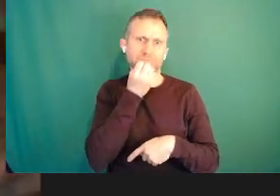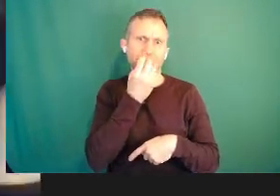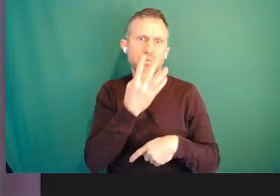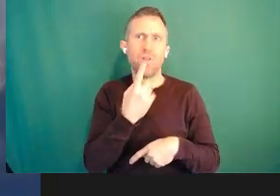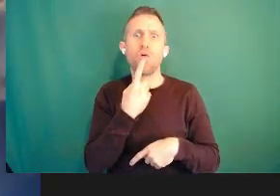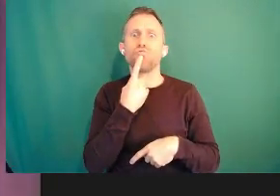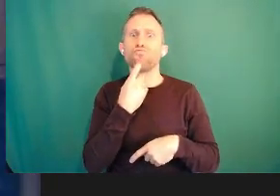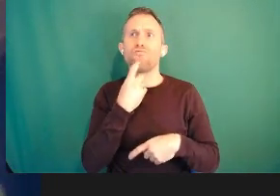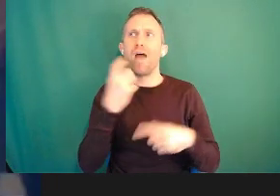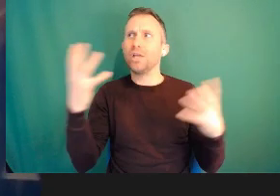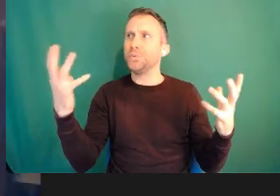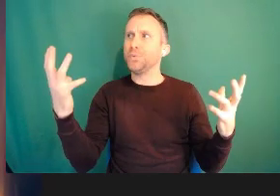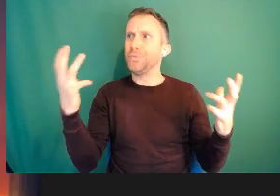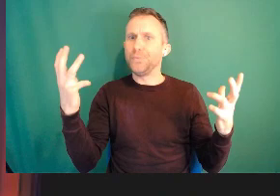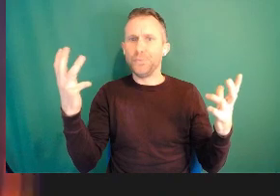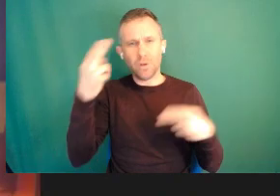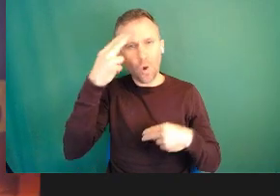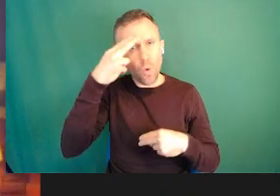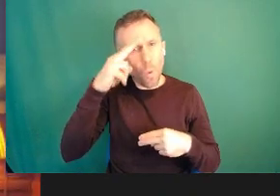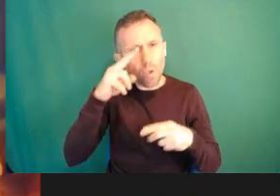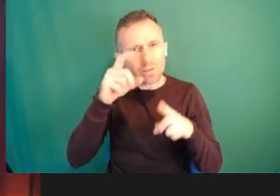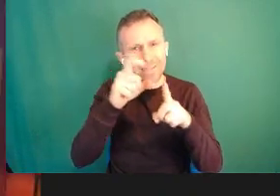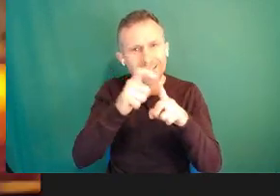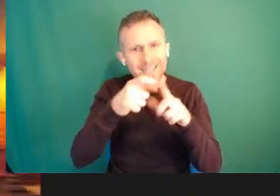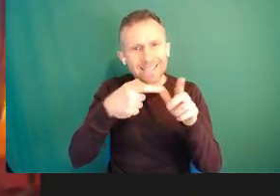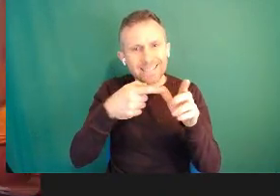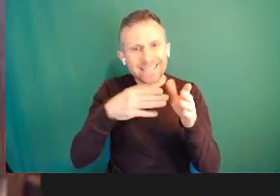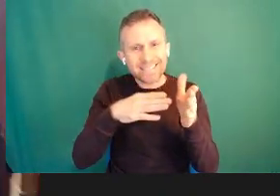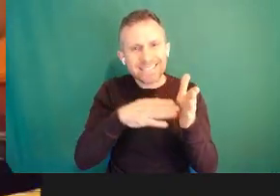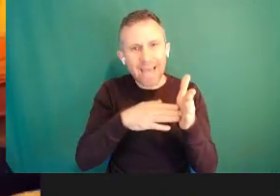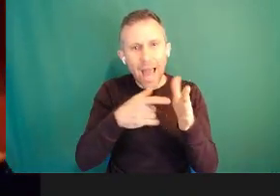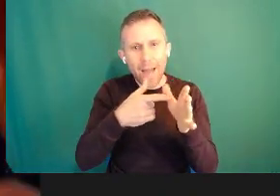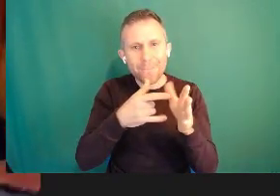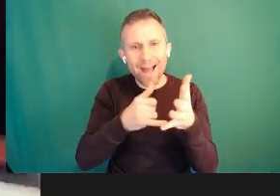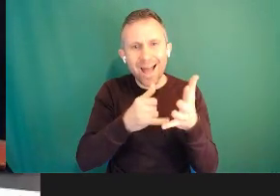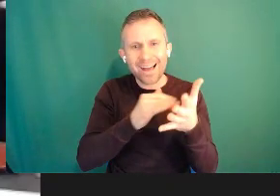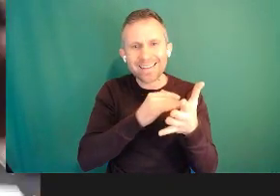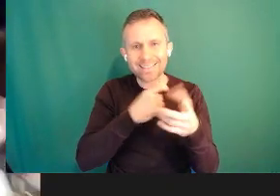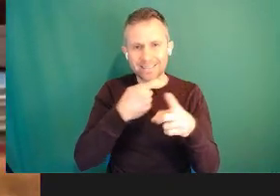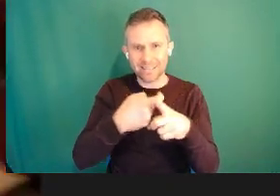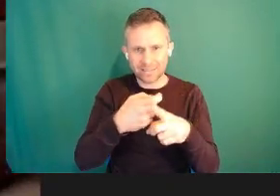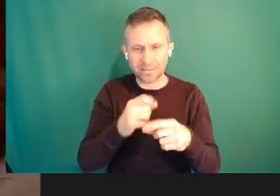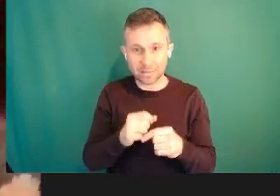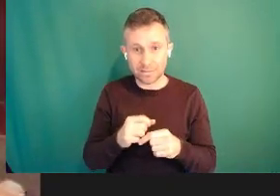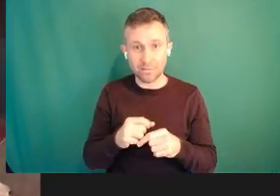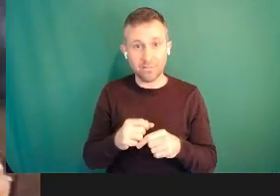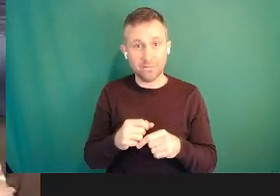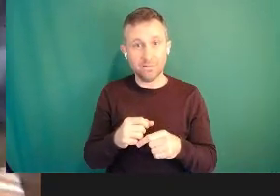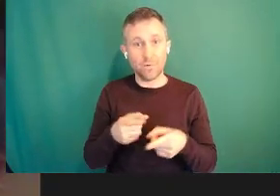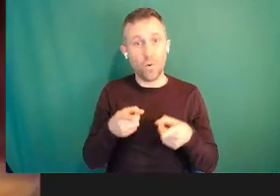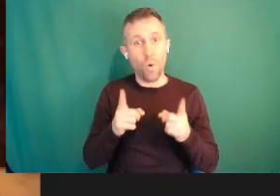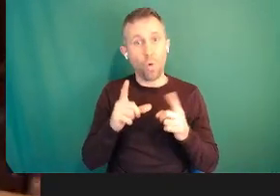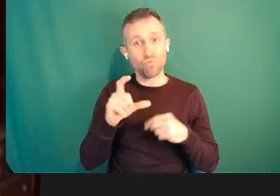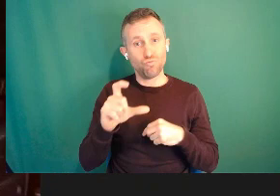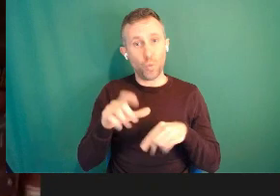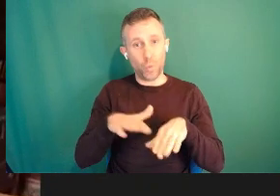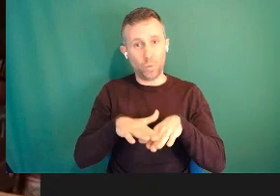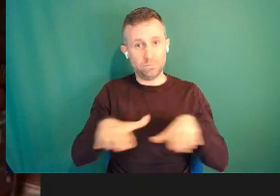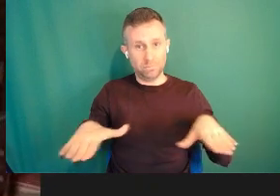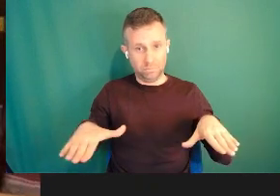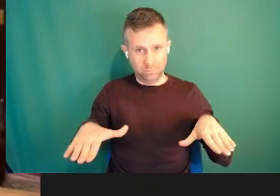and this would have been Lord Crewe's desk here. At the moment, we've got it's dressed with all sorts of things.